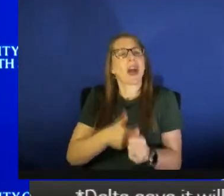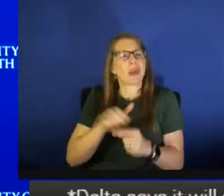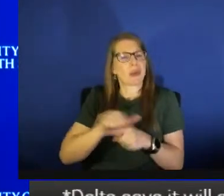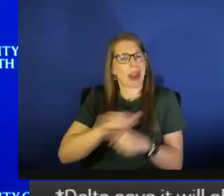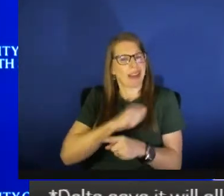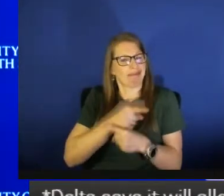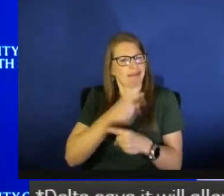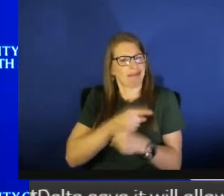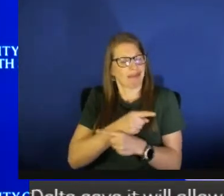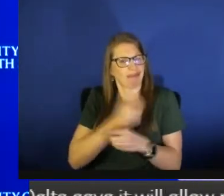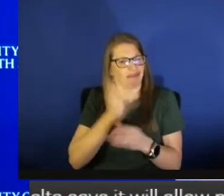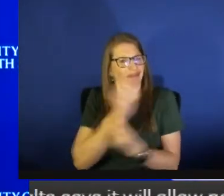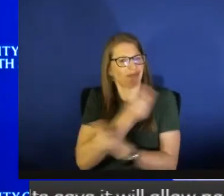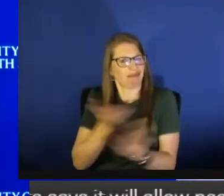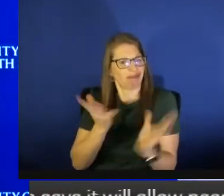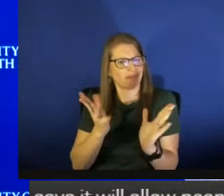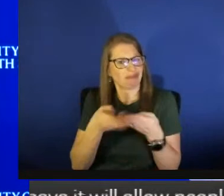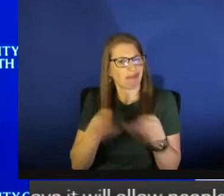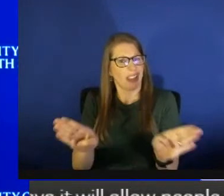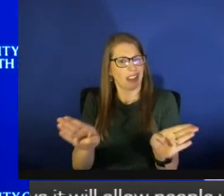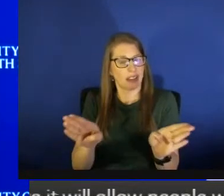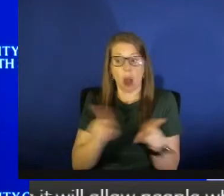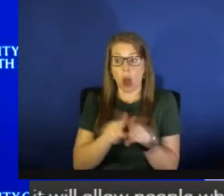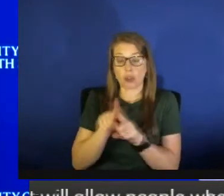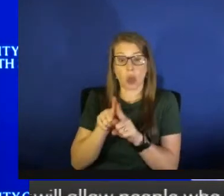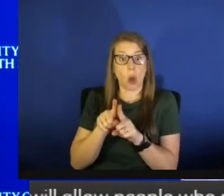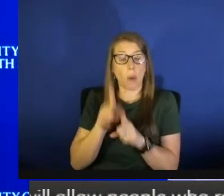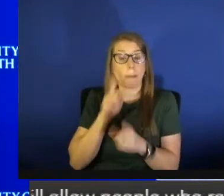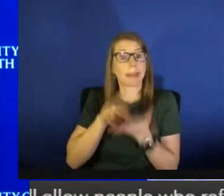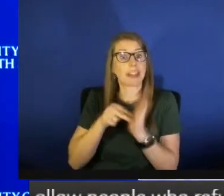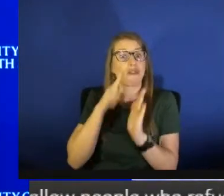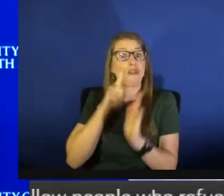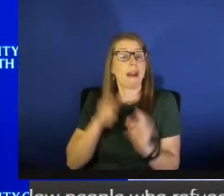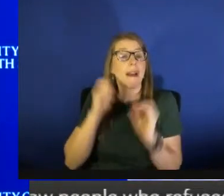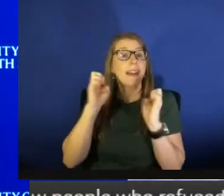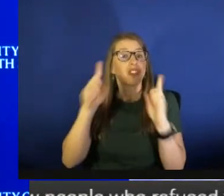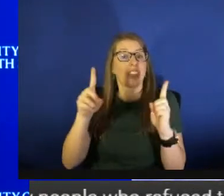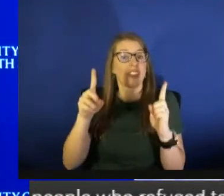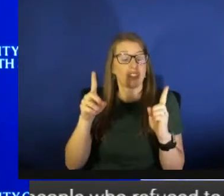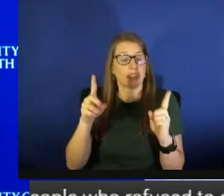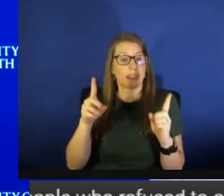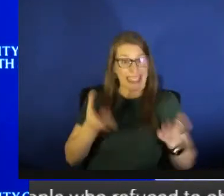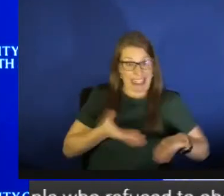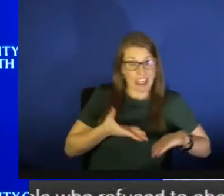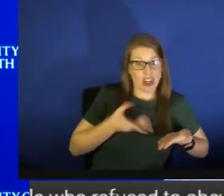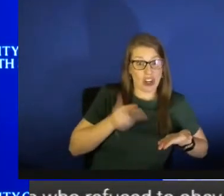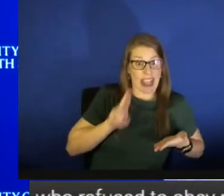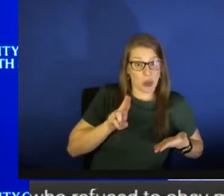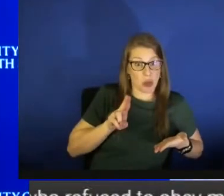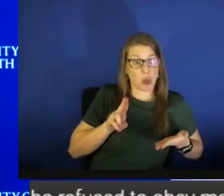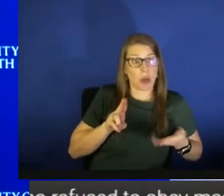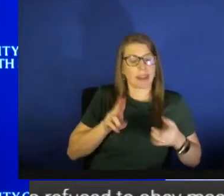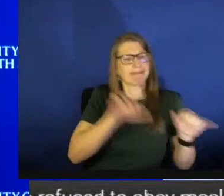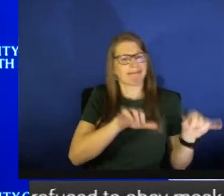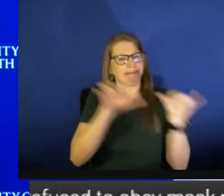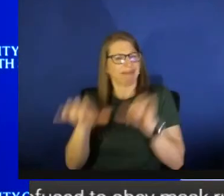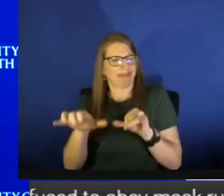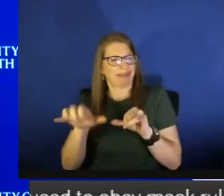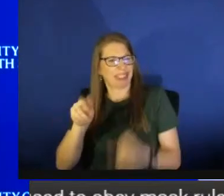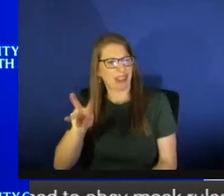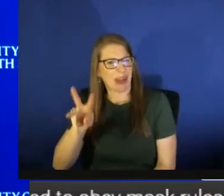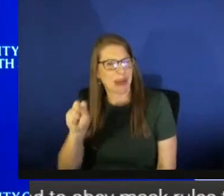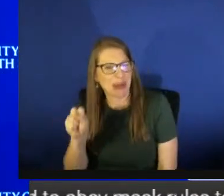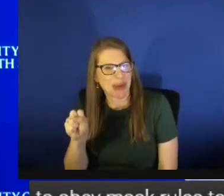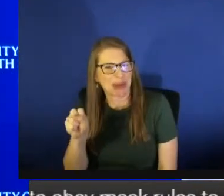also continues to be a mission of education for them. I talked about our mission of education here at University of Kansas Health System. Well, it's the same